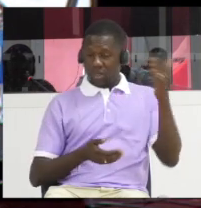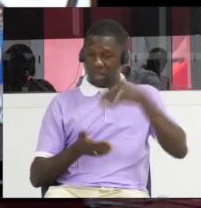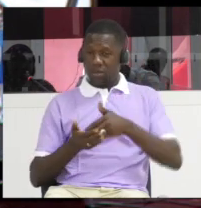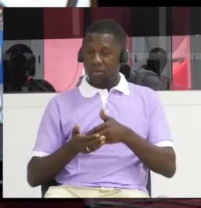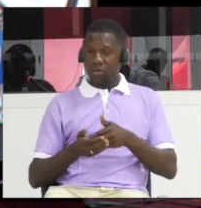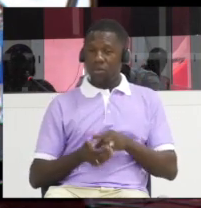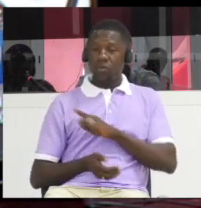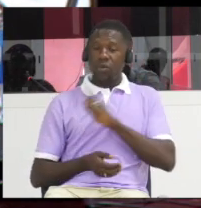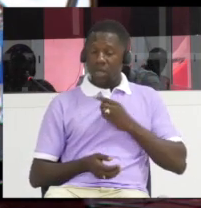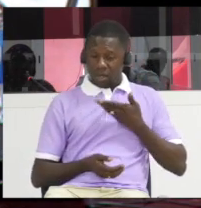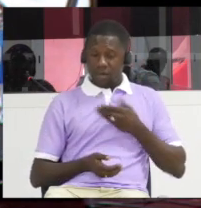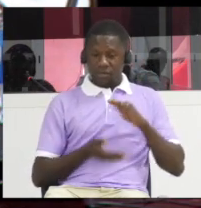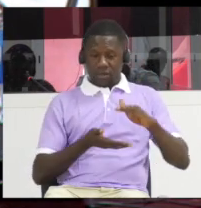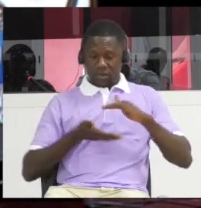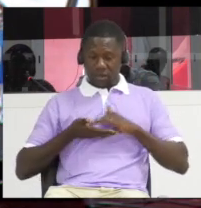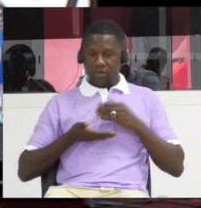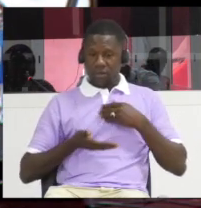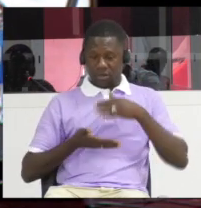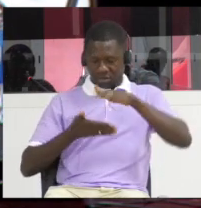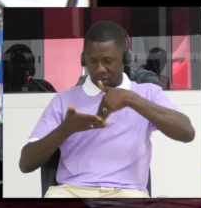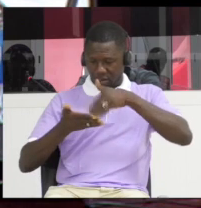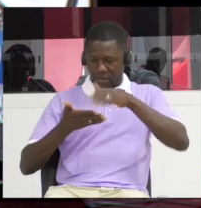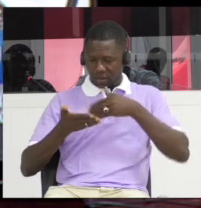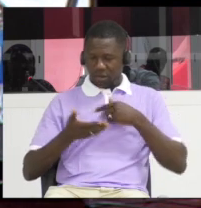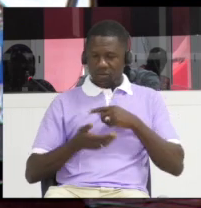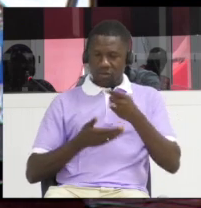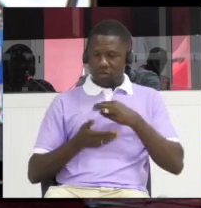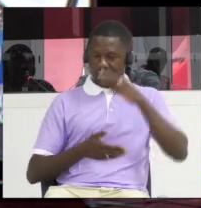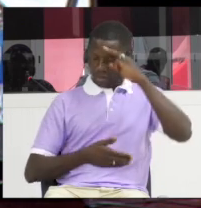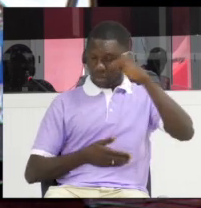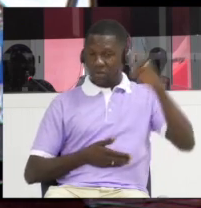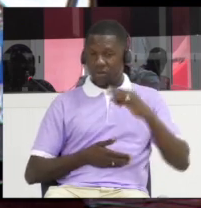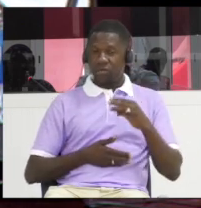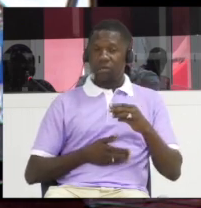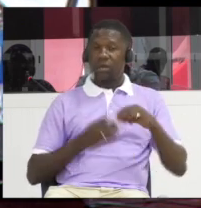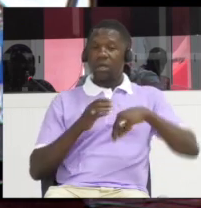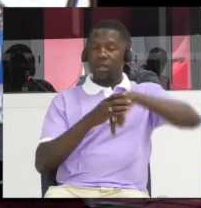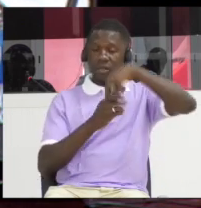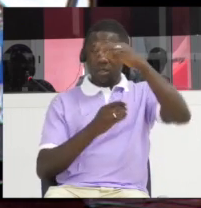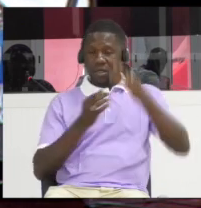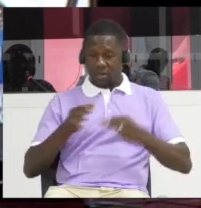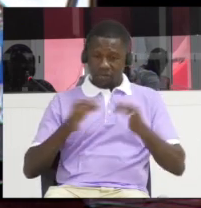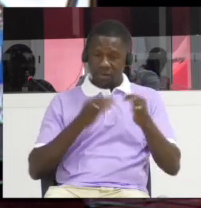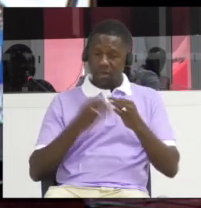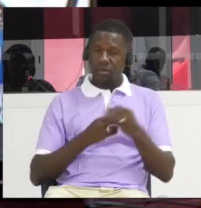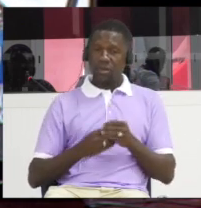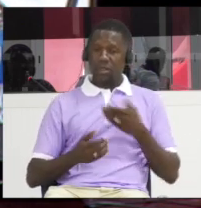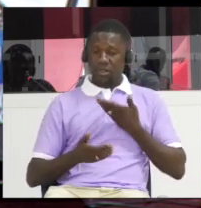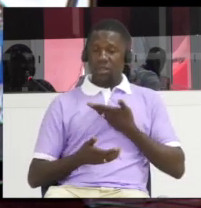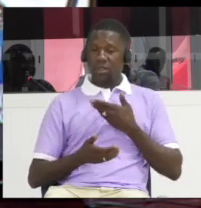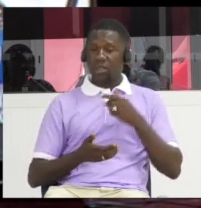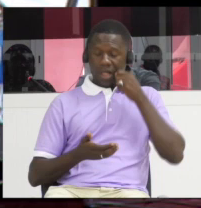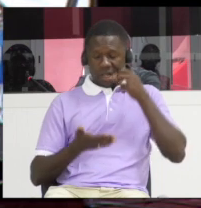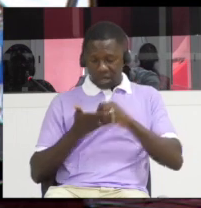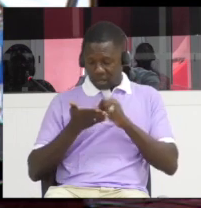We have received this document, of course, from the Ministry of External Affairs, and it's a